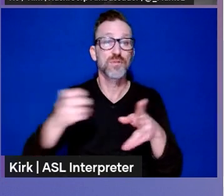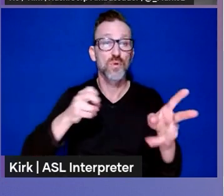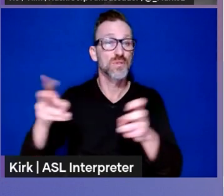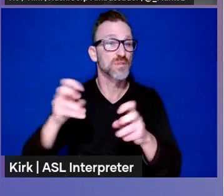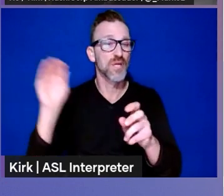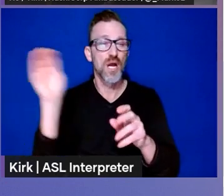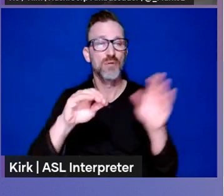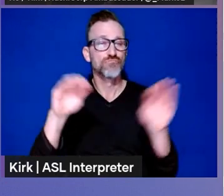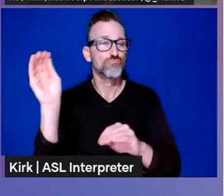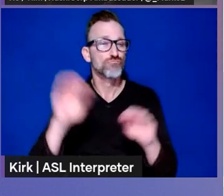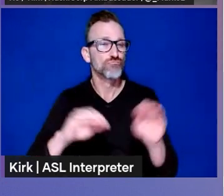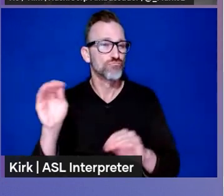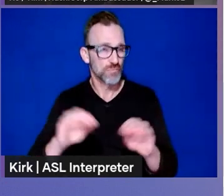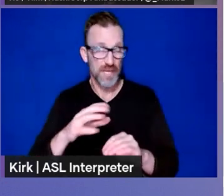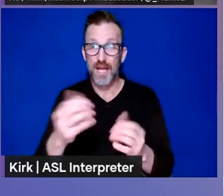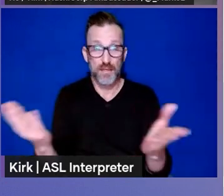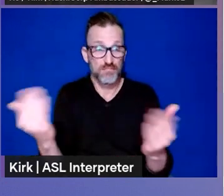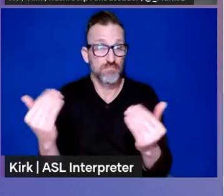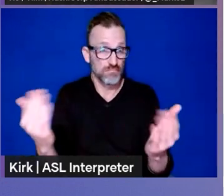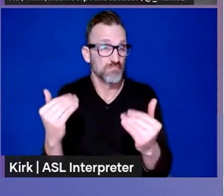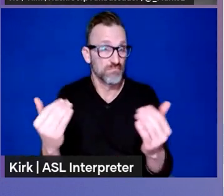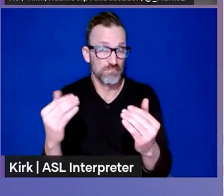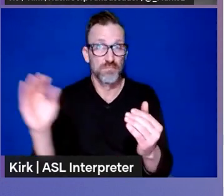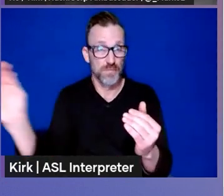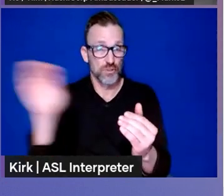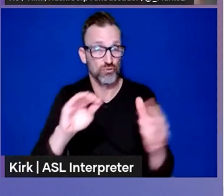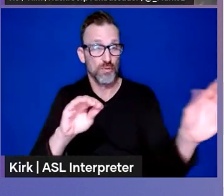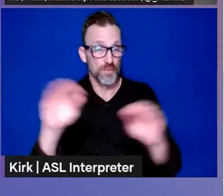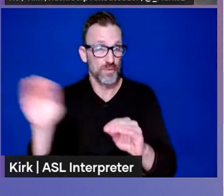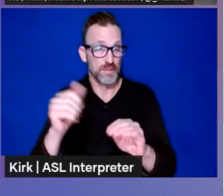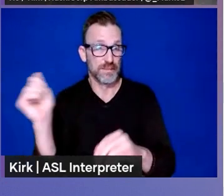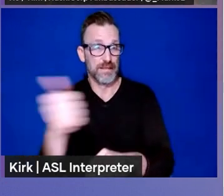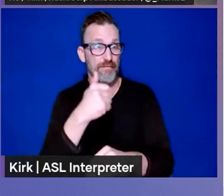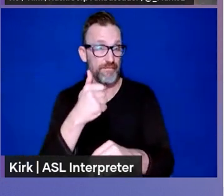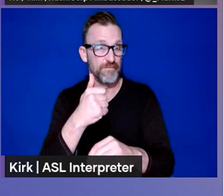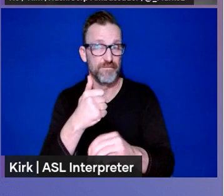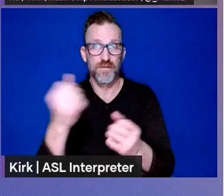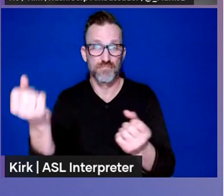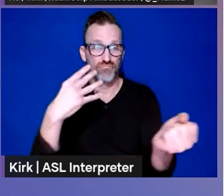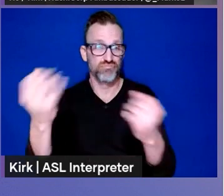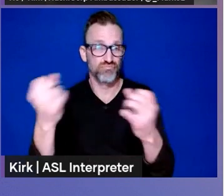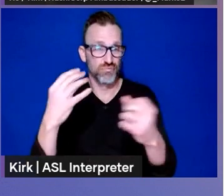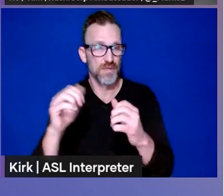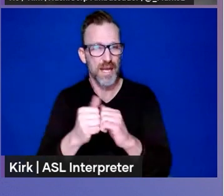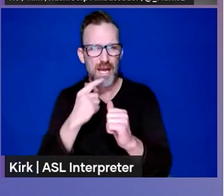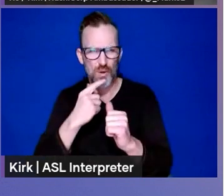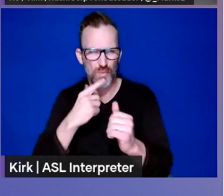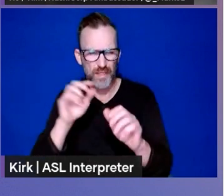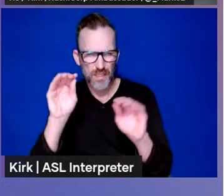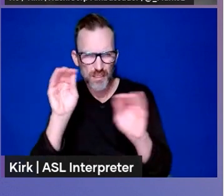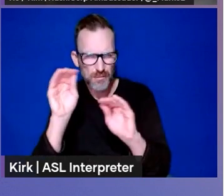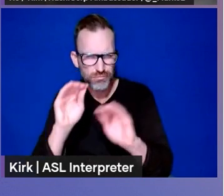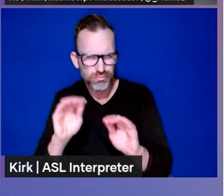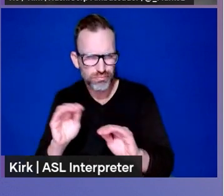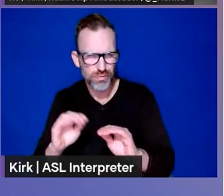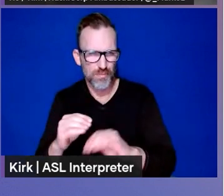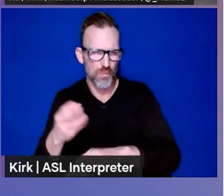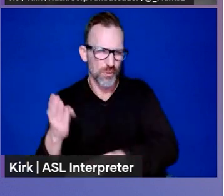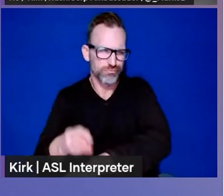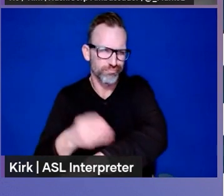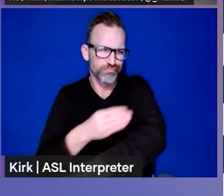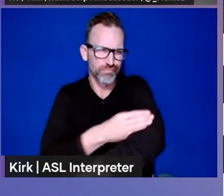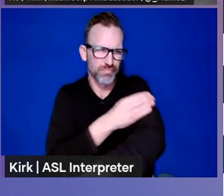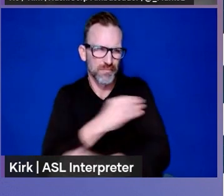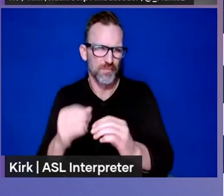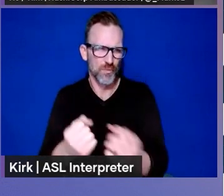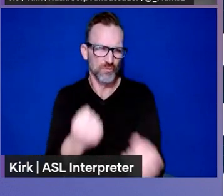do contribute. This is how we're making our communities stronger and stronger. So yeah, thank you